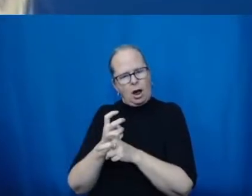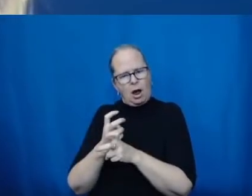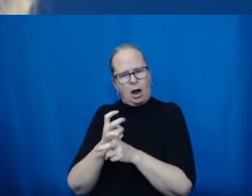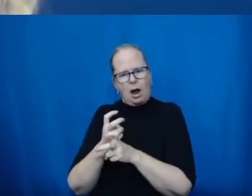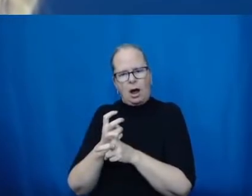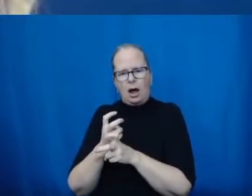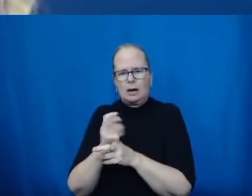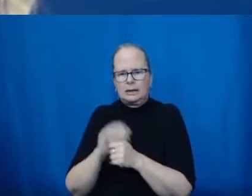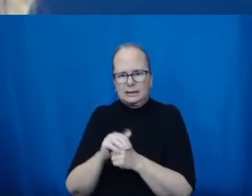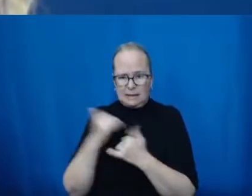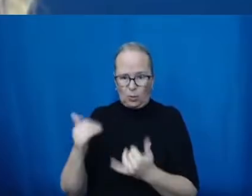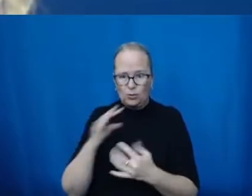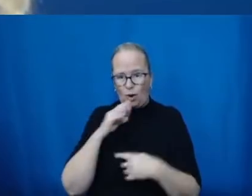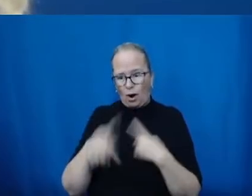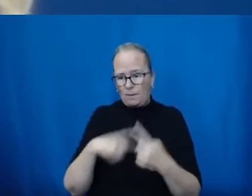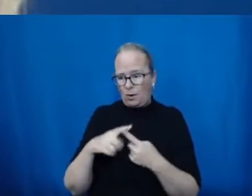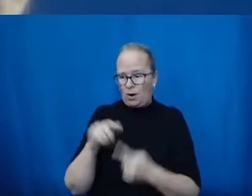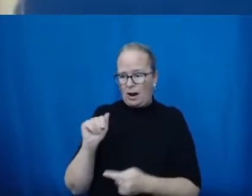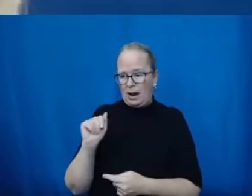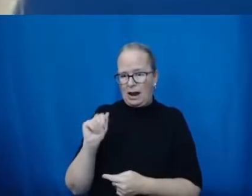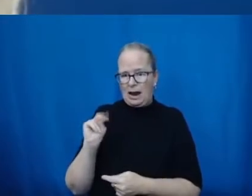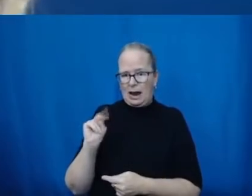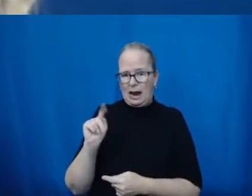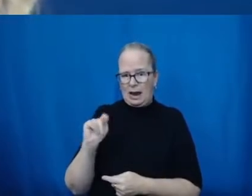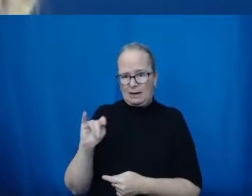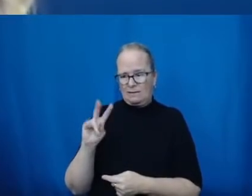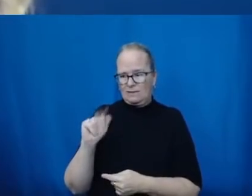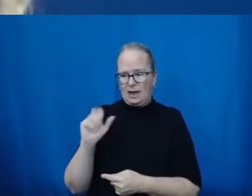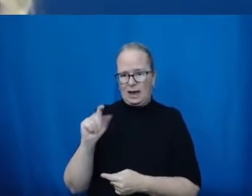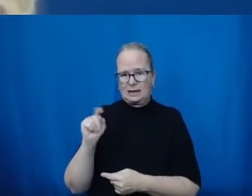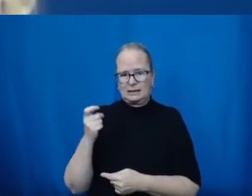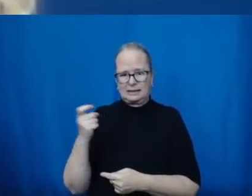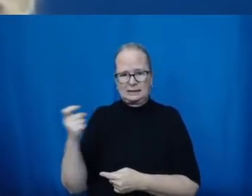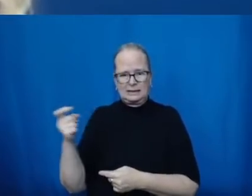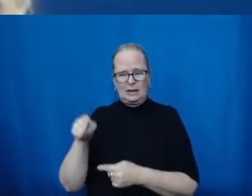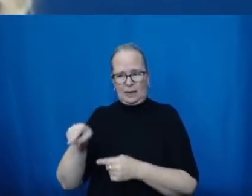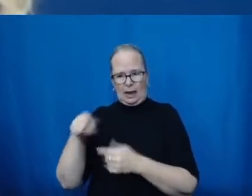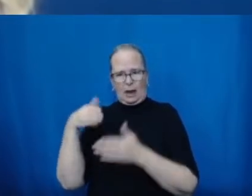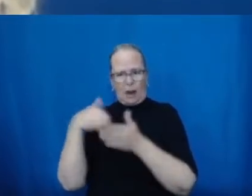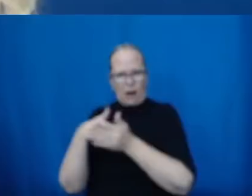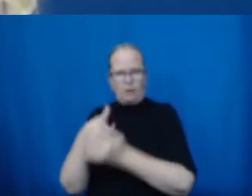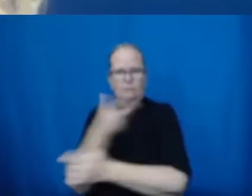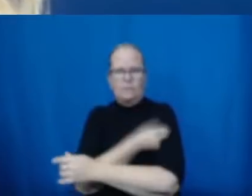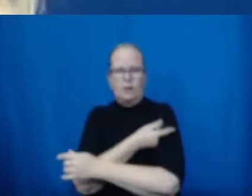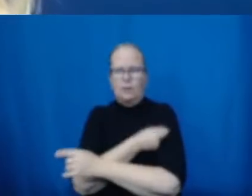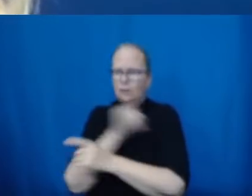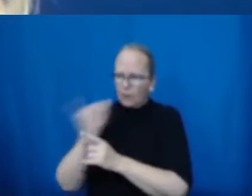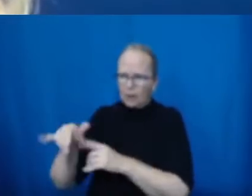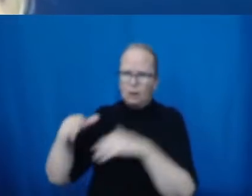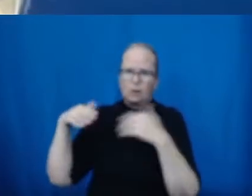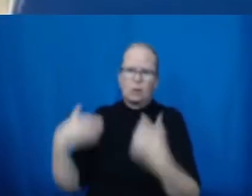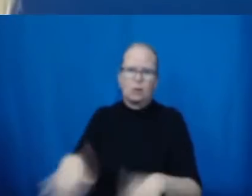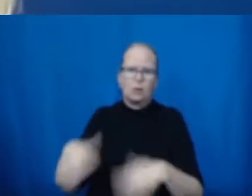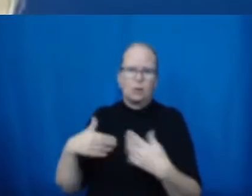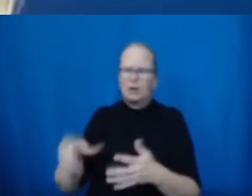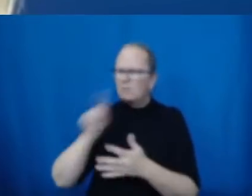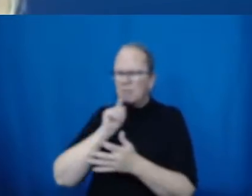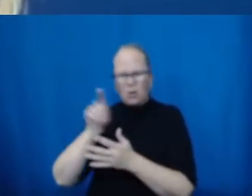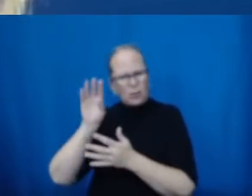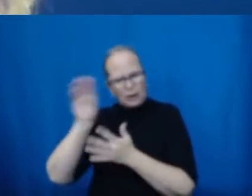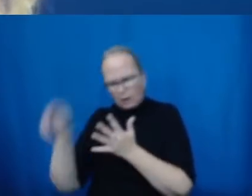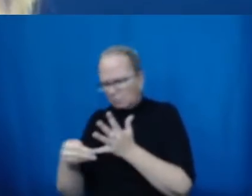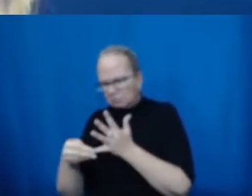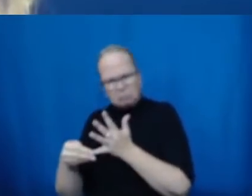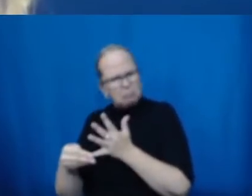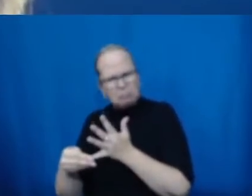Really, it's those they're a loud minority. Oftentimes, people who haven't